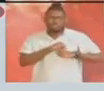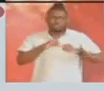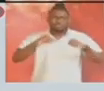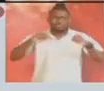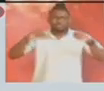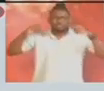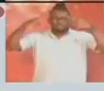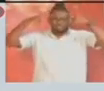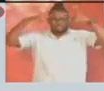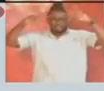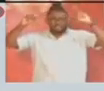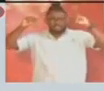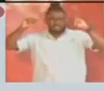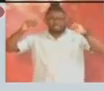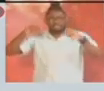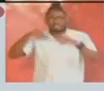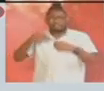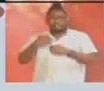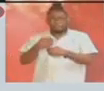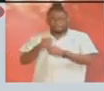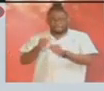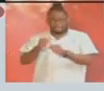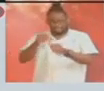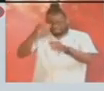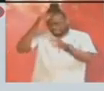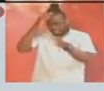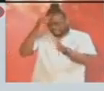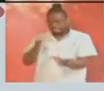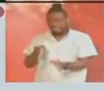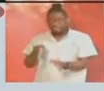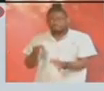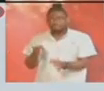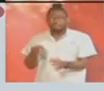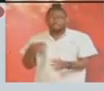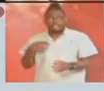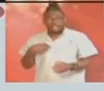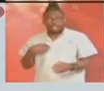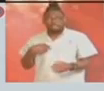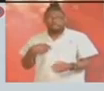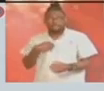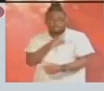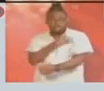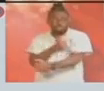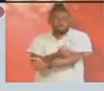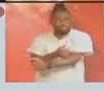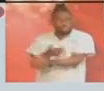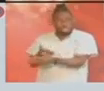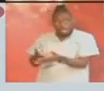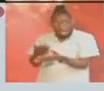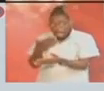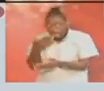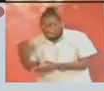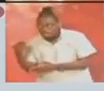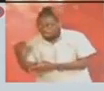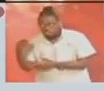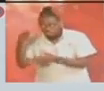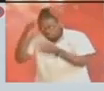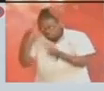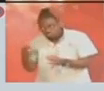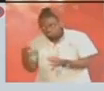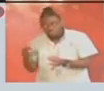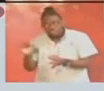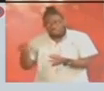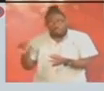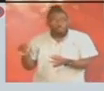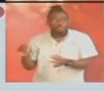the decisions, I have been authorized by the Honorable Prime Minister to announce the following measures,